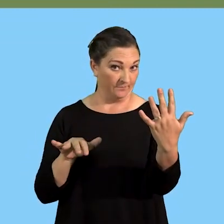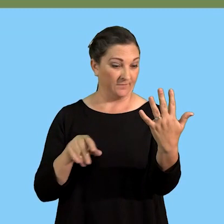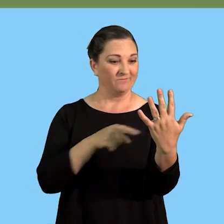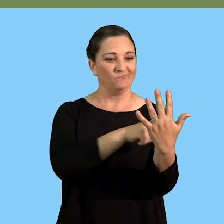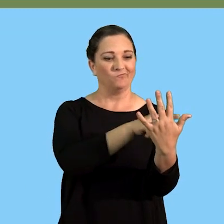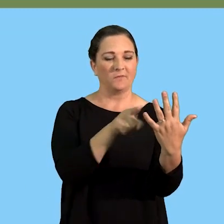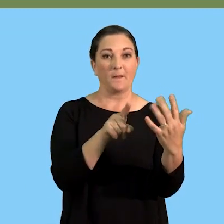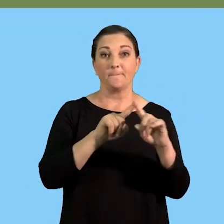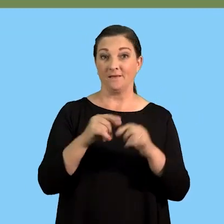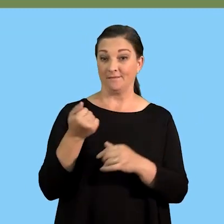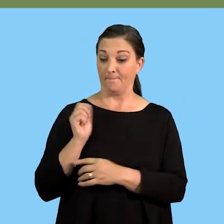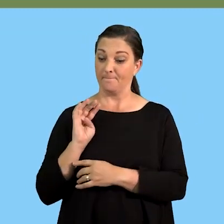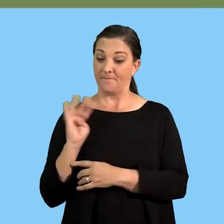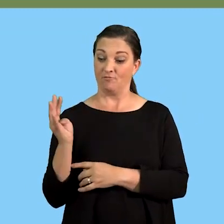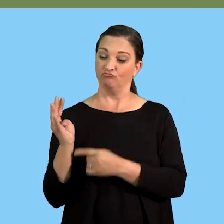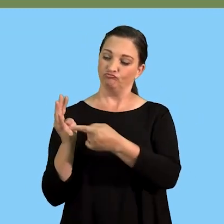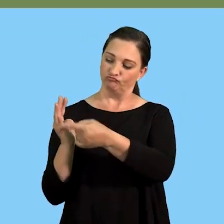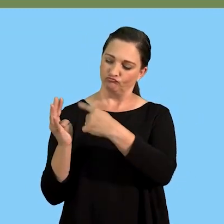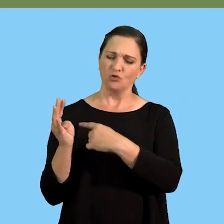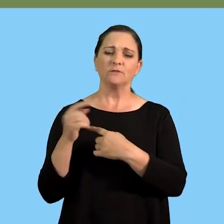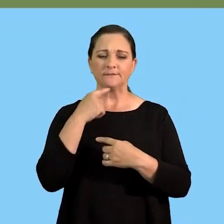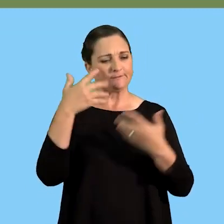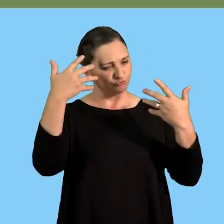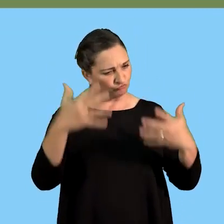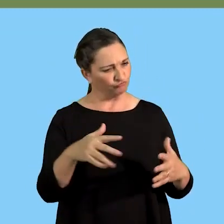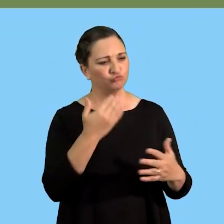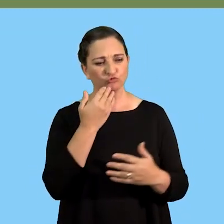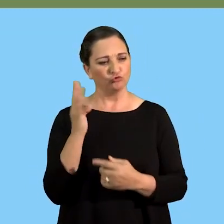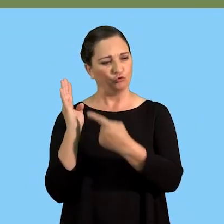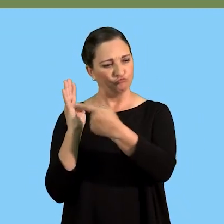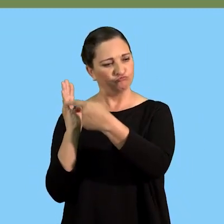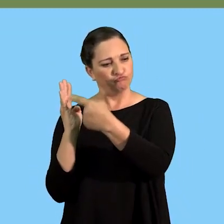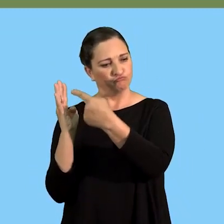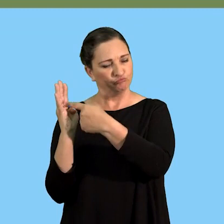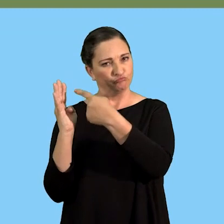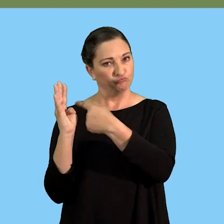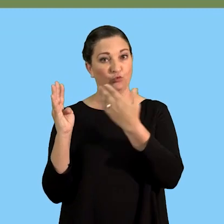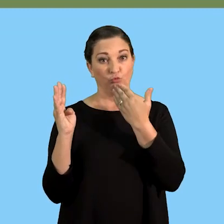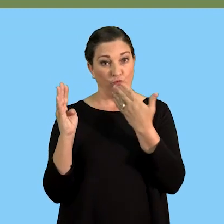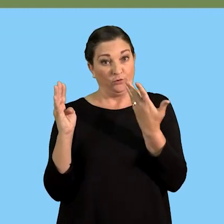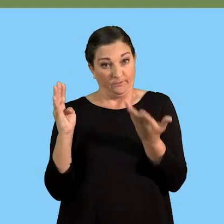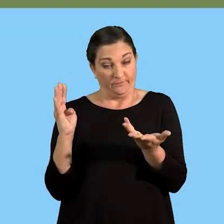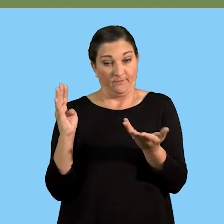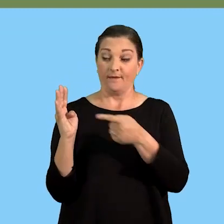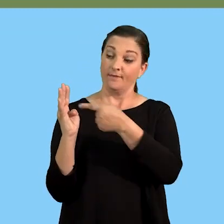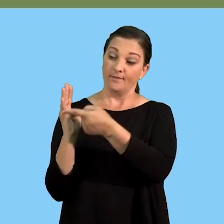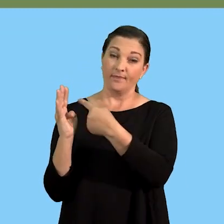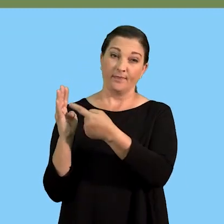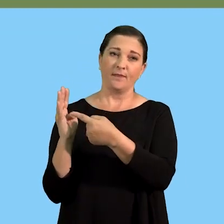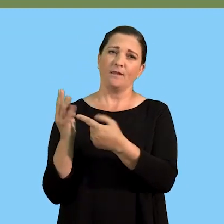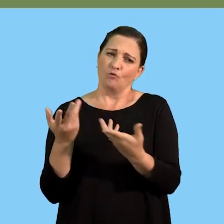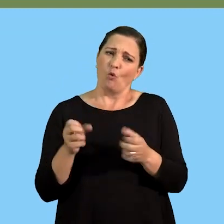introduced members of the interviewing panel to each candidate. He also provided each interviewee